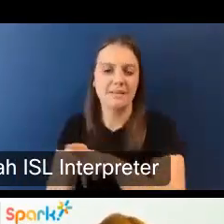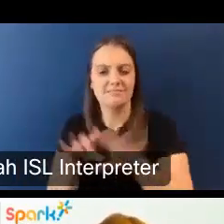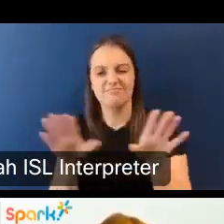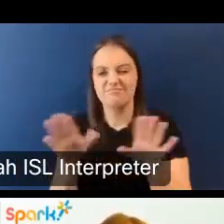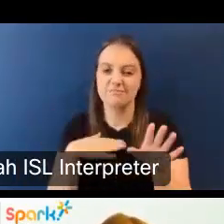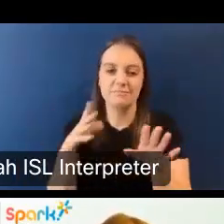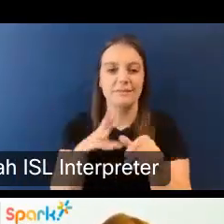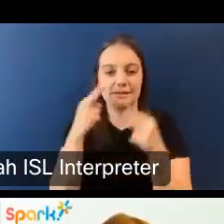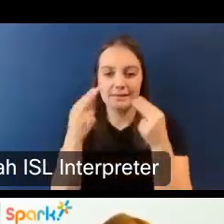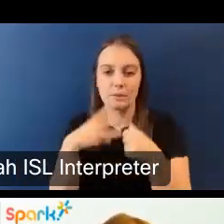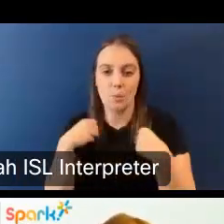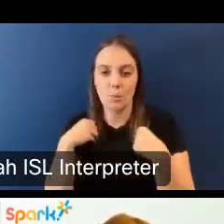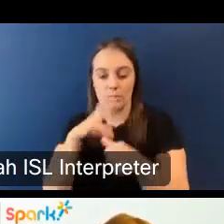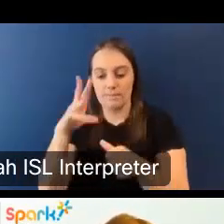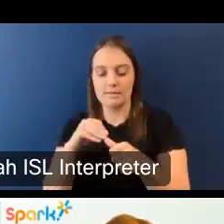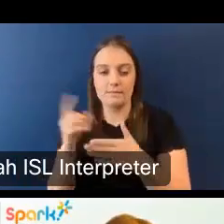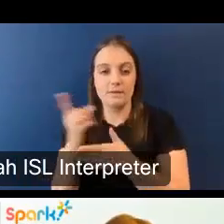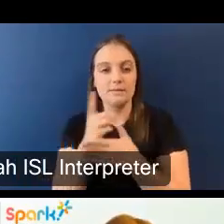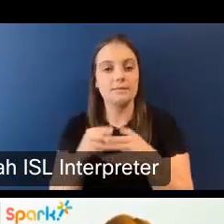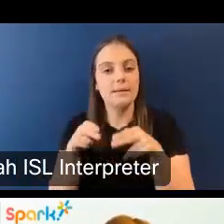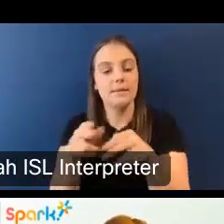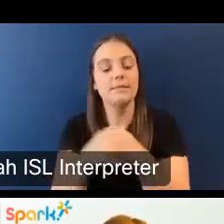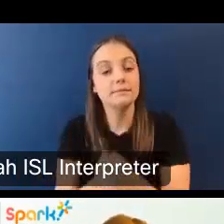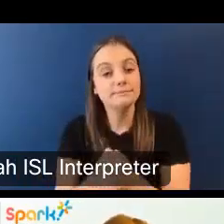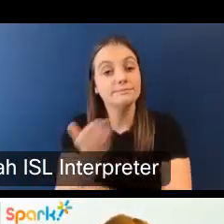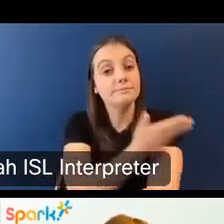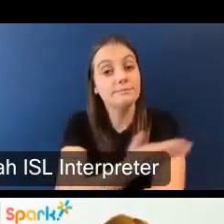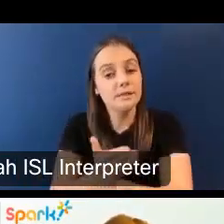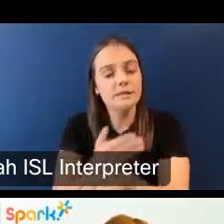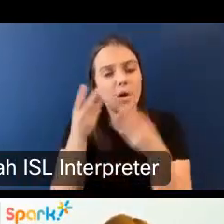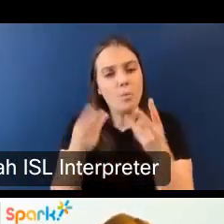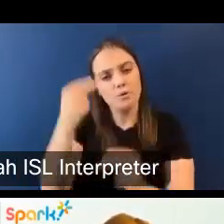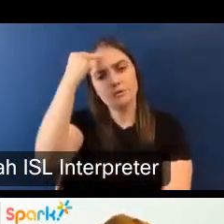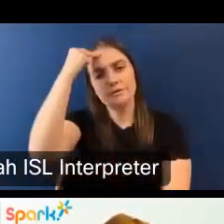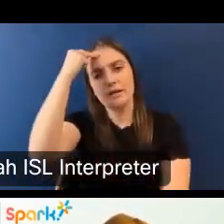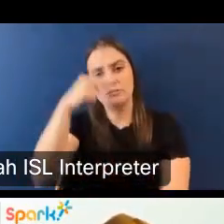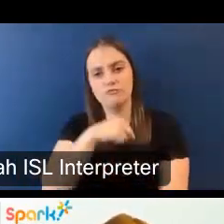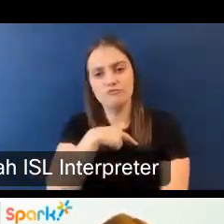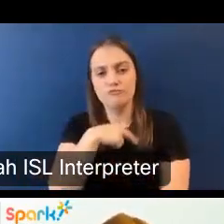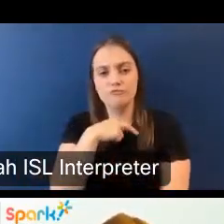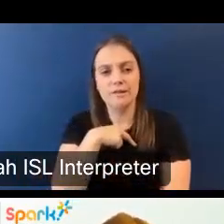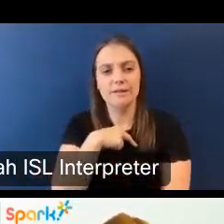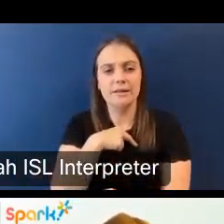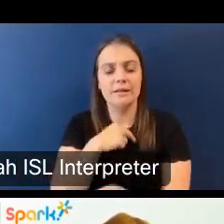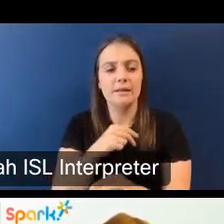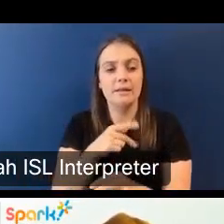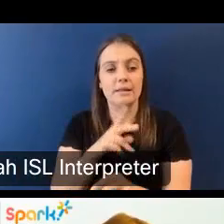So it can vary, like we start in the beginning trying to understand and kind of really diverge from that initial